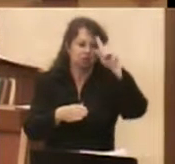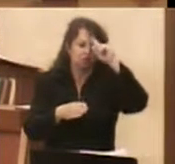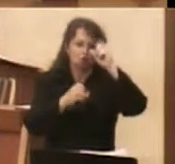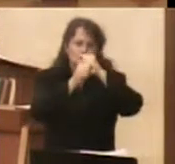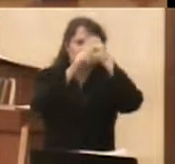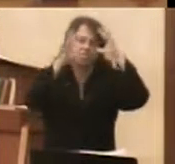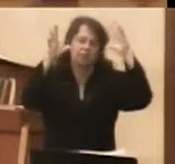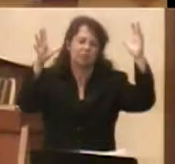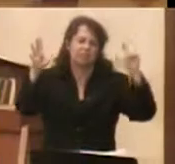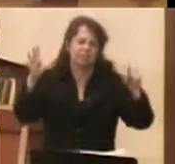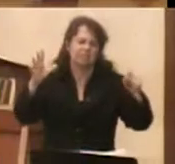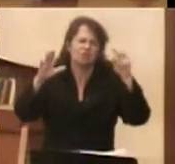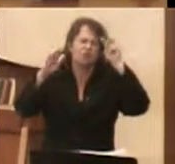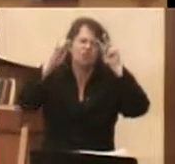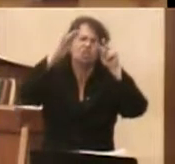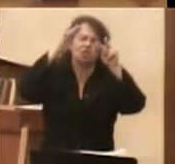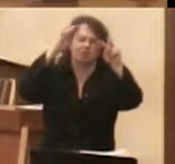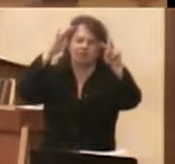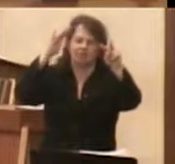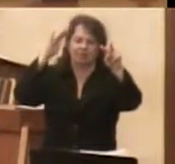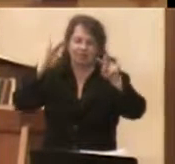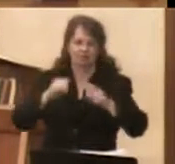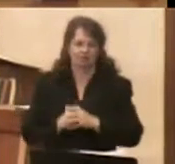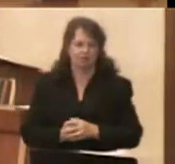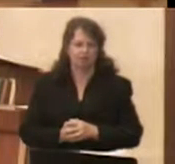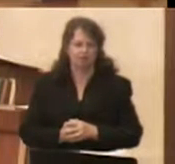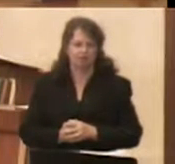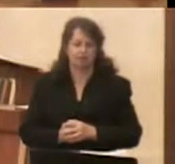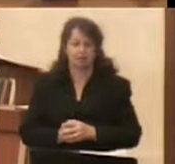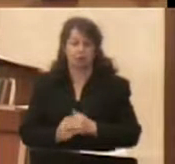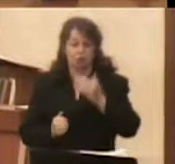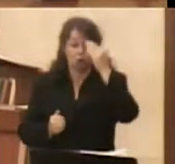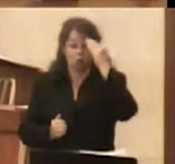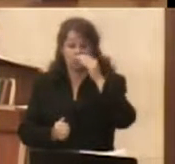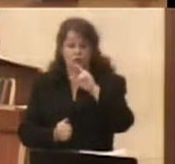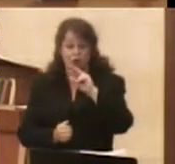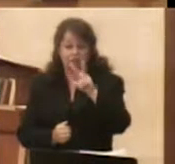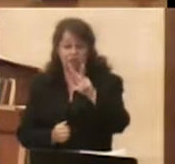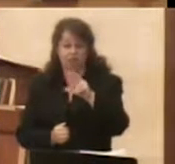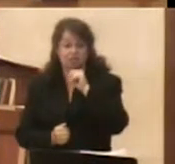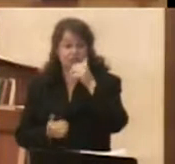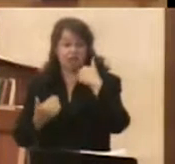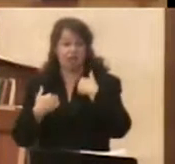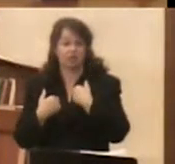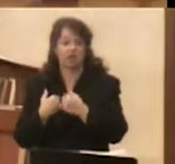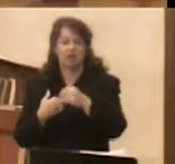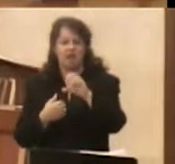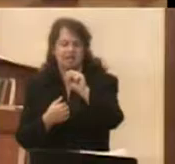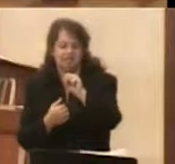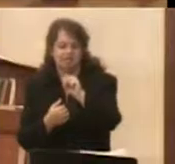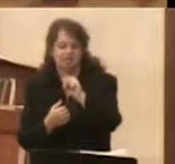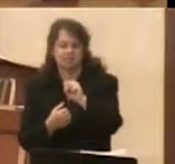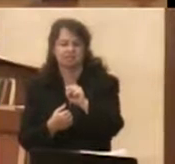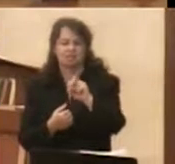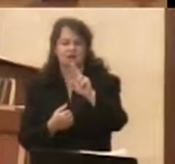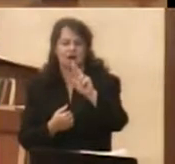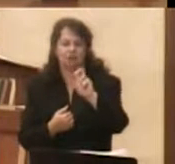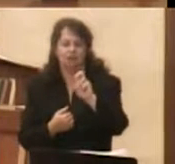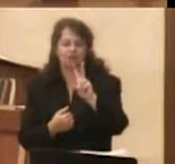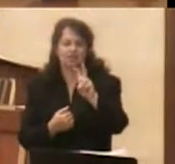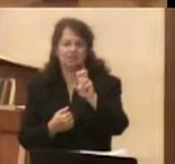has. Notice that Revelation does not have an S at the end of it. It is one